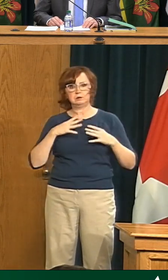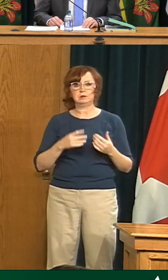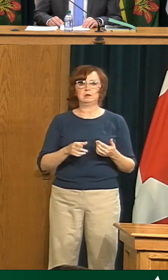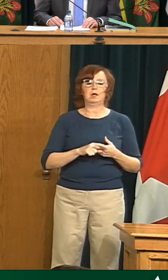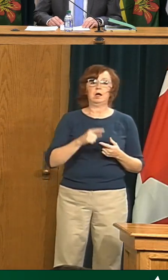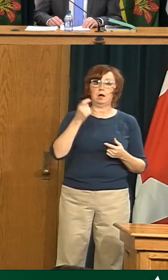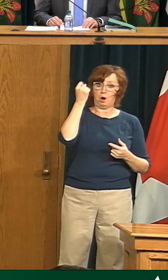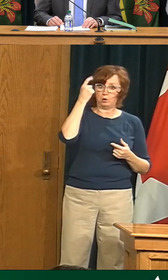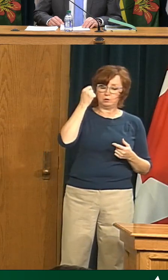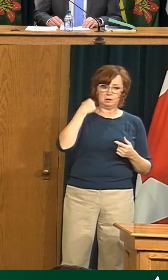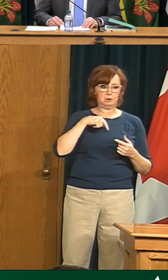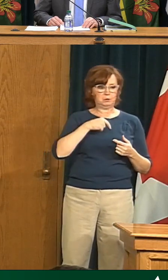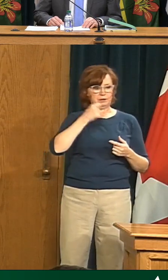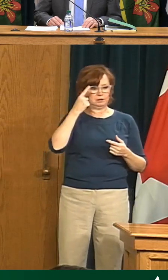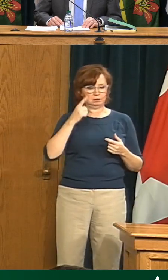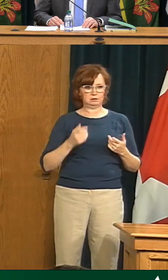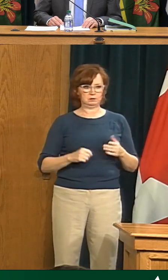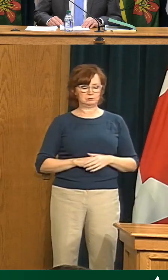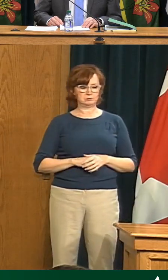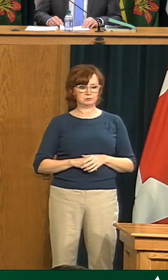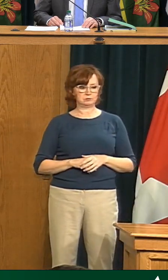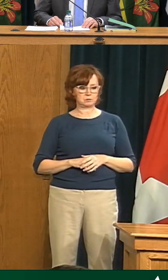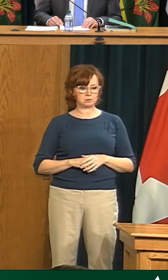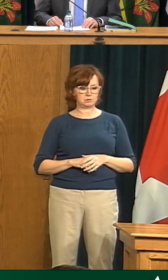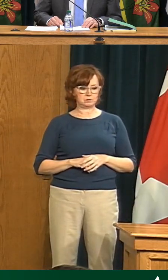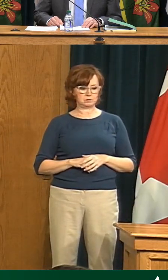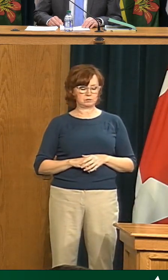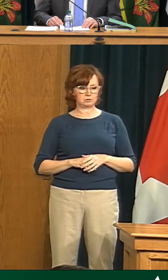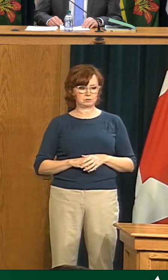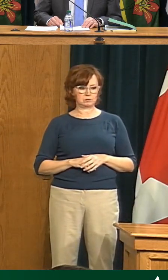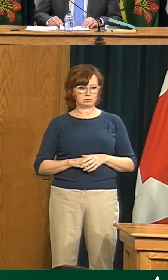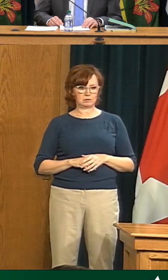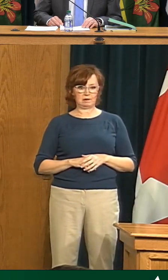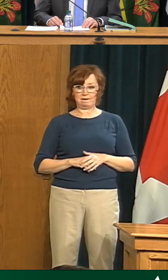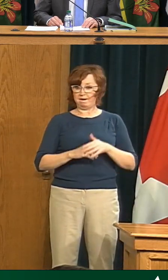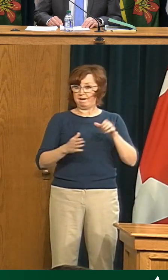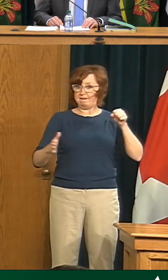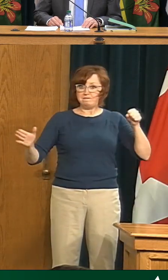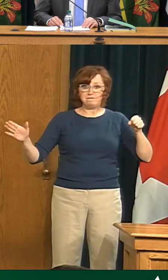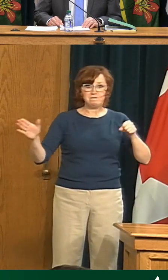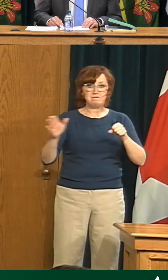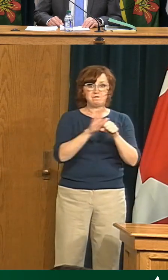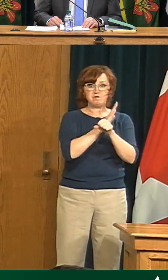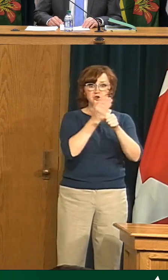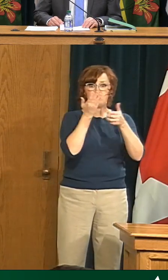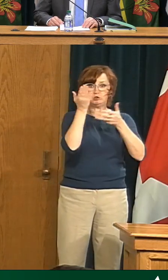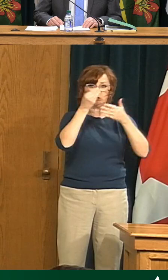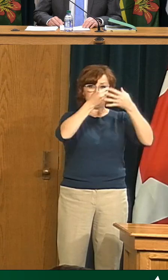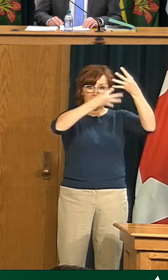of these providers may not be immediately able to deliver all of the services that they normally would.